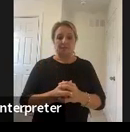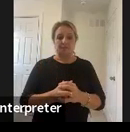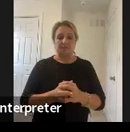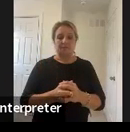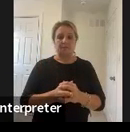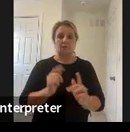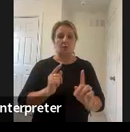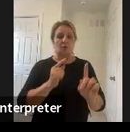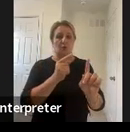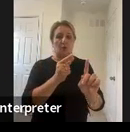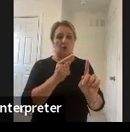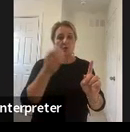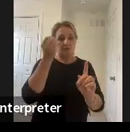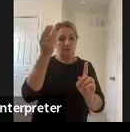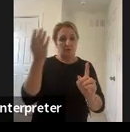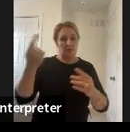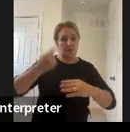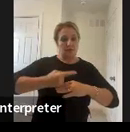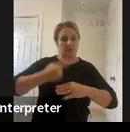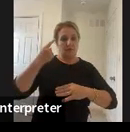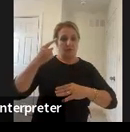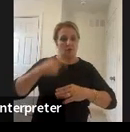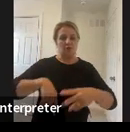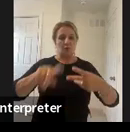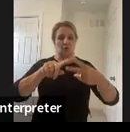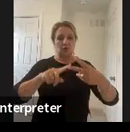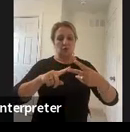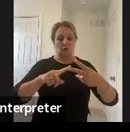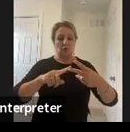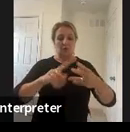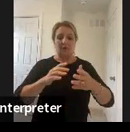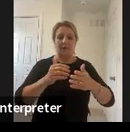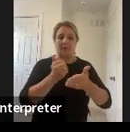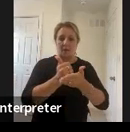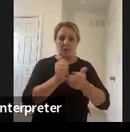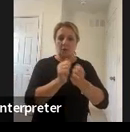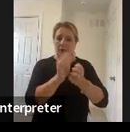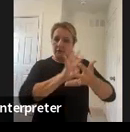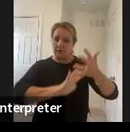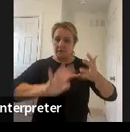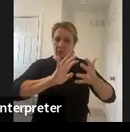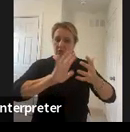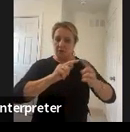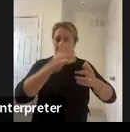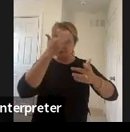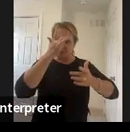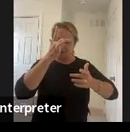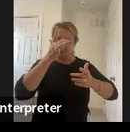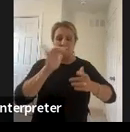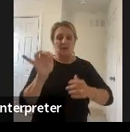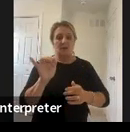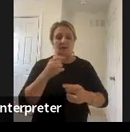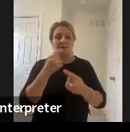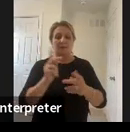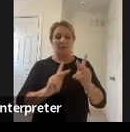Our goal in providing this information session is twofold: to address confusion about this disease, while also telling people what they can do on an